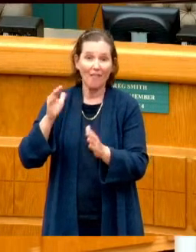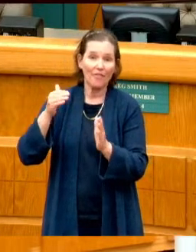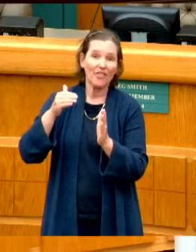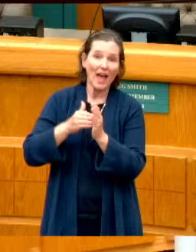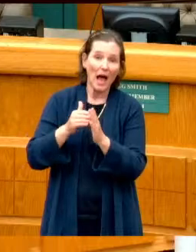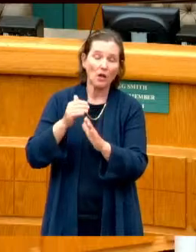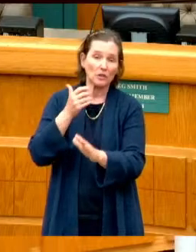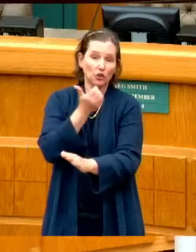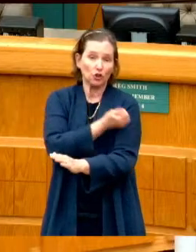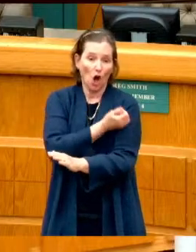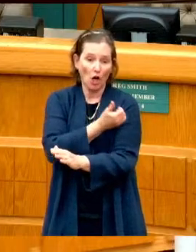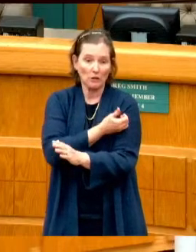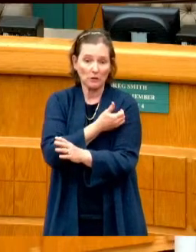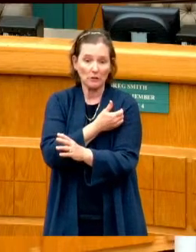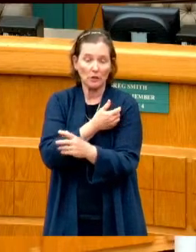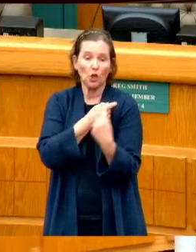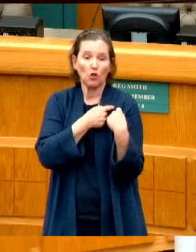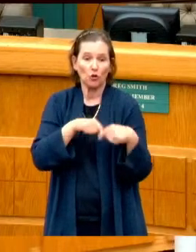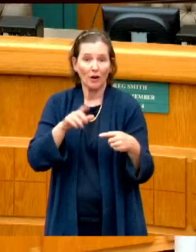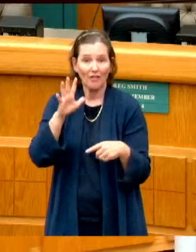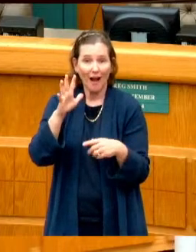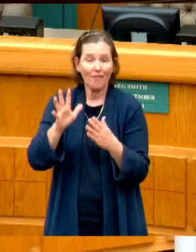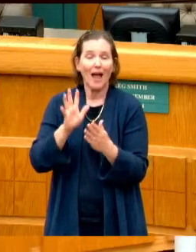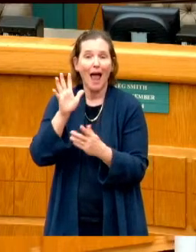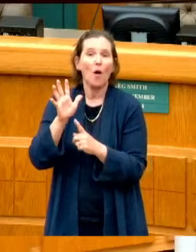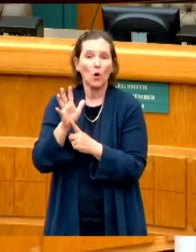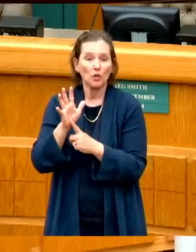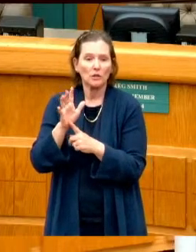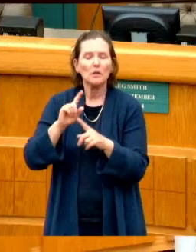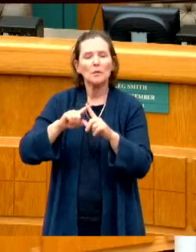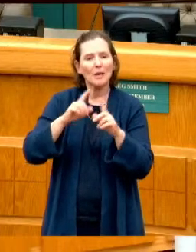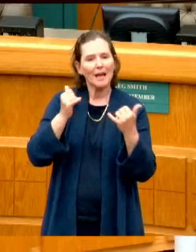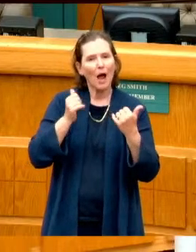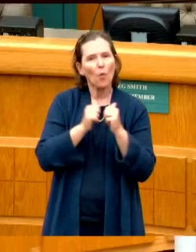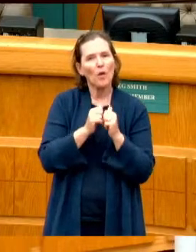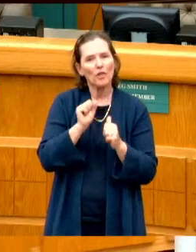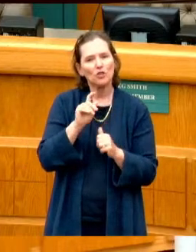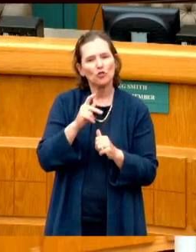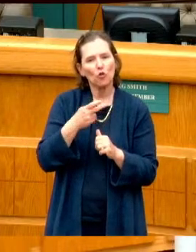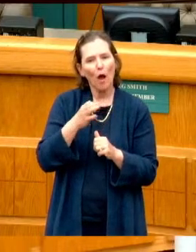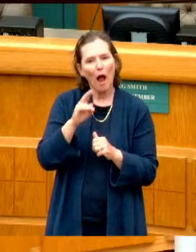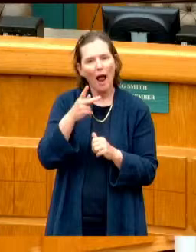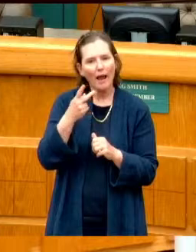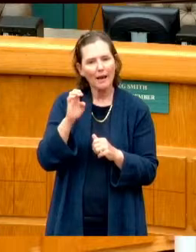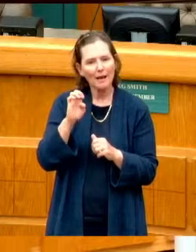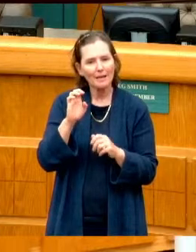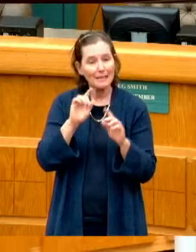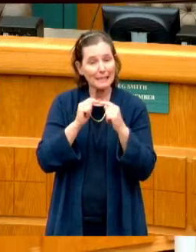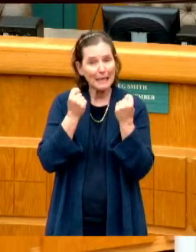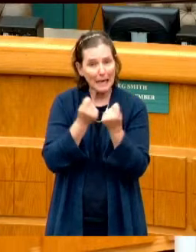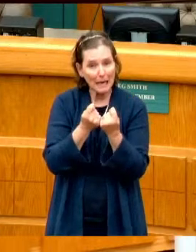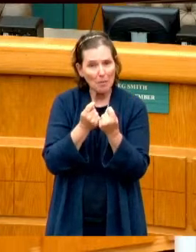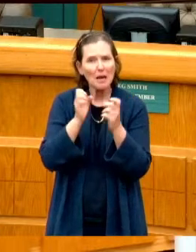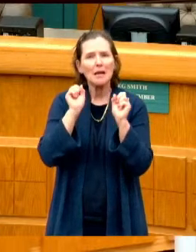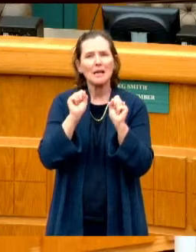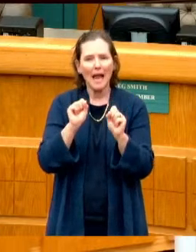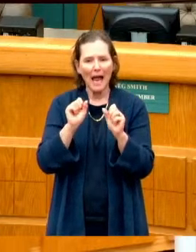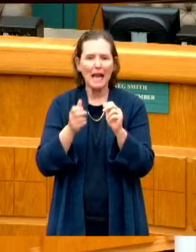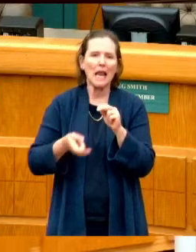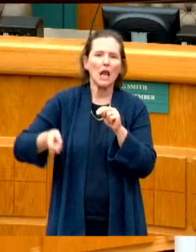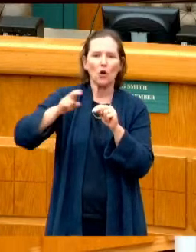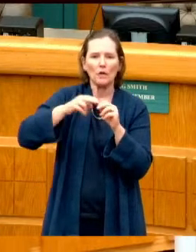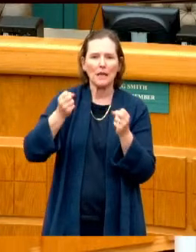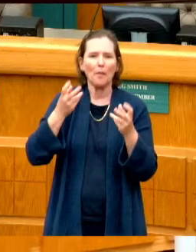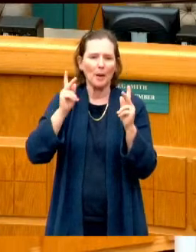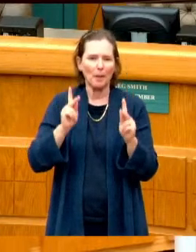adding the strike teams, that number will be even higher. But we need people to show up consistently, and being registered makes